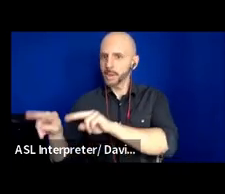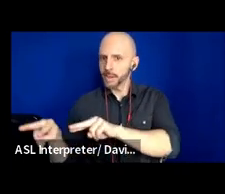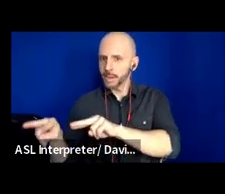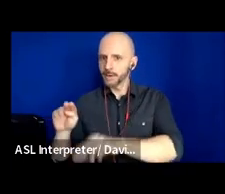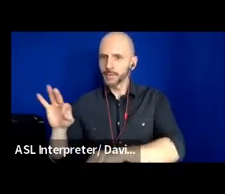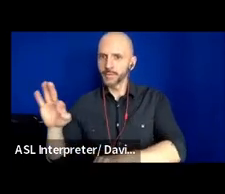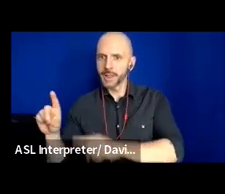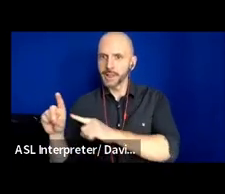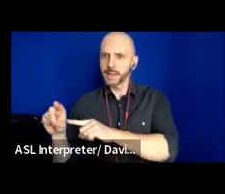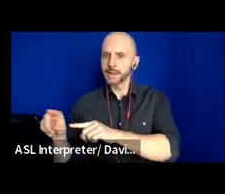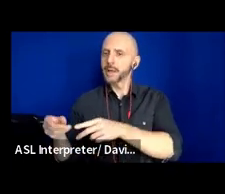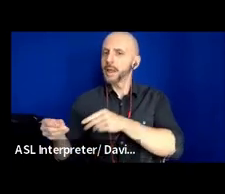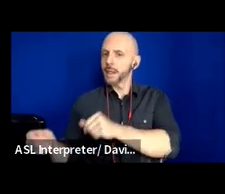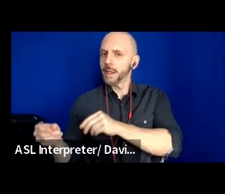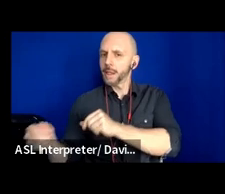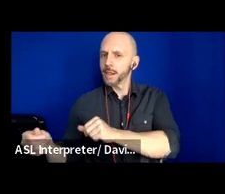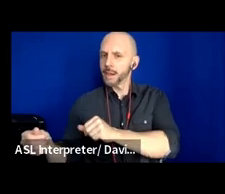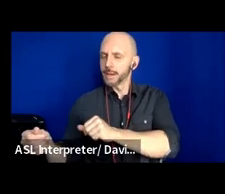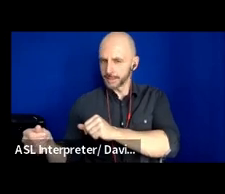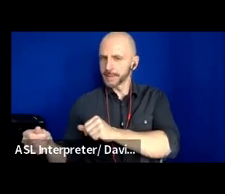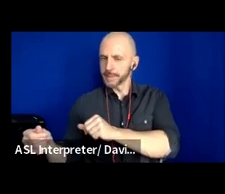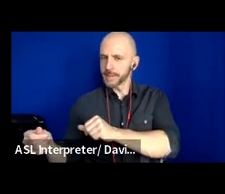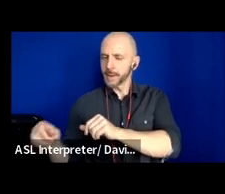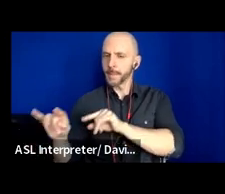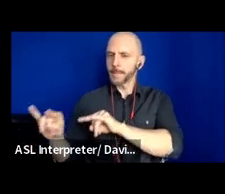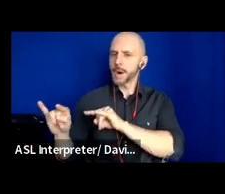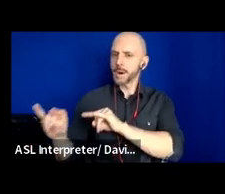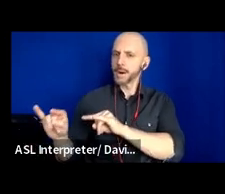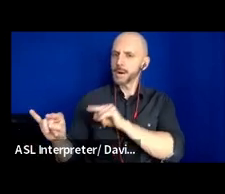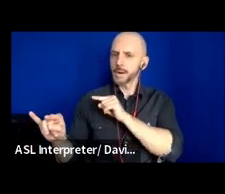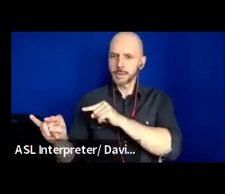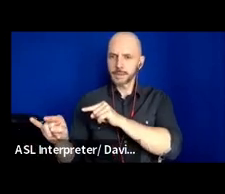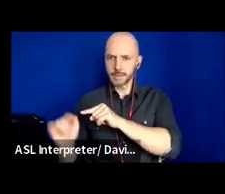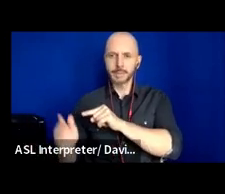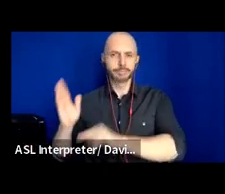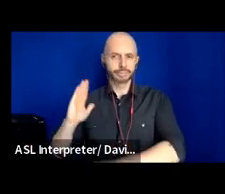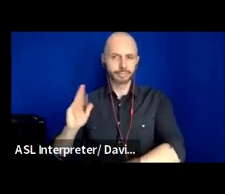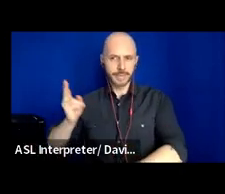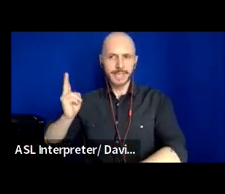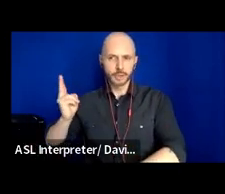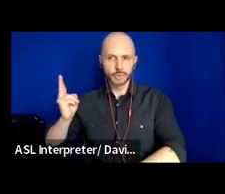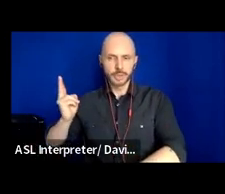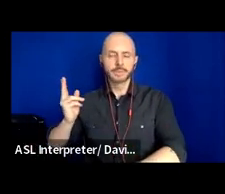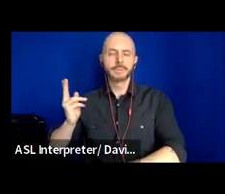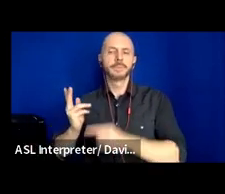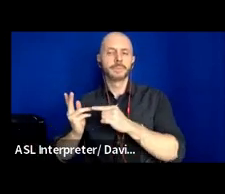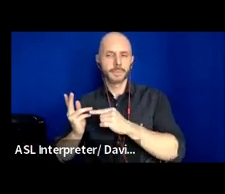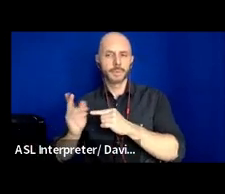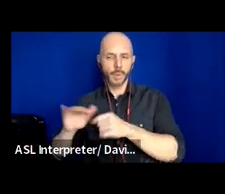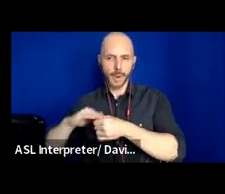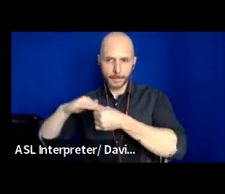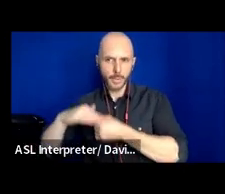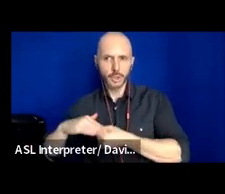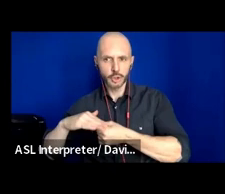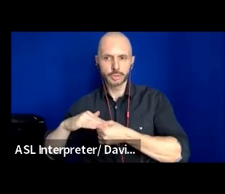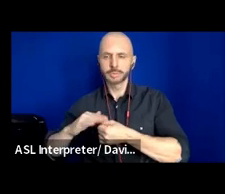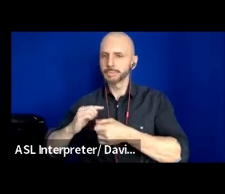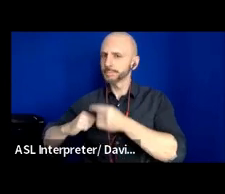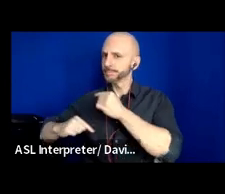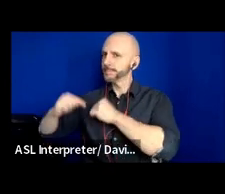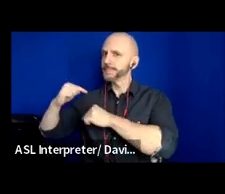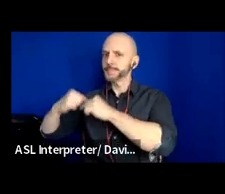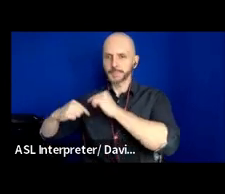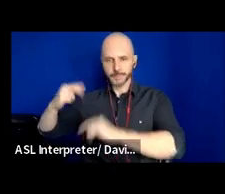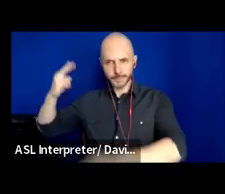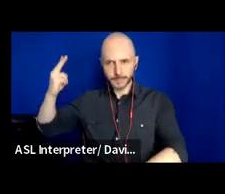searing impact, right? So just to make those connections that when we talk about the history of, difference, oppression, there is a connection that